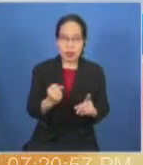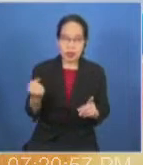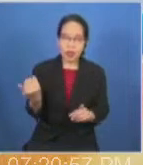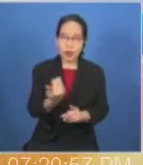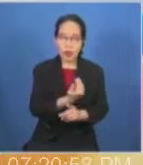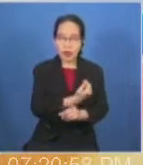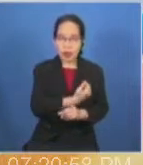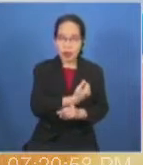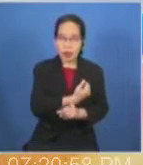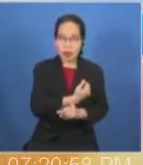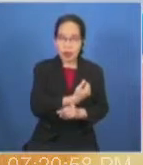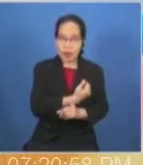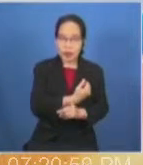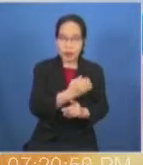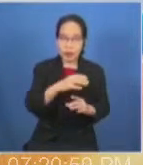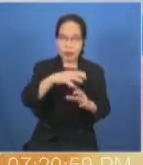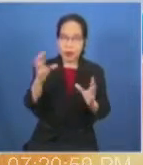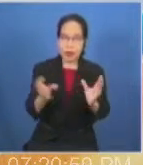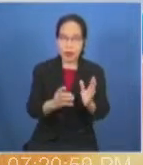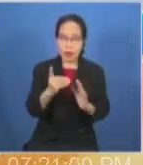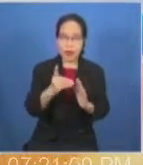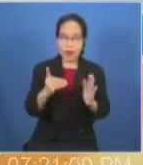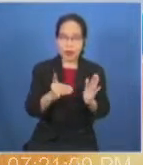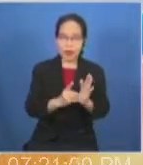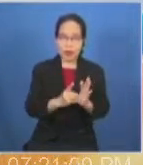of indoctrination sessions.